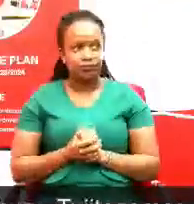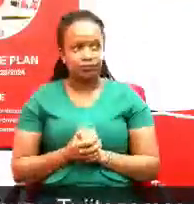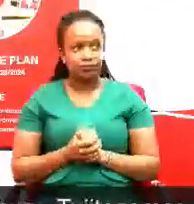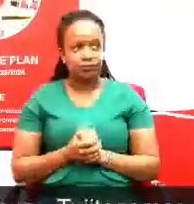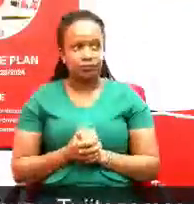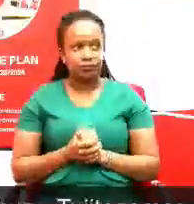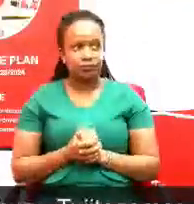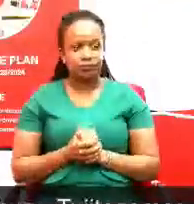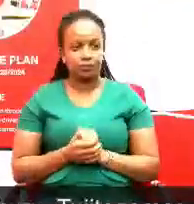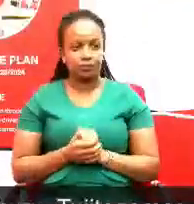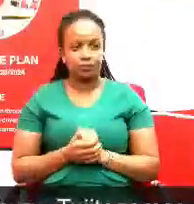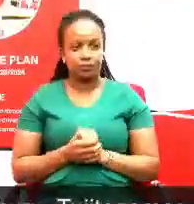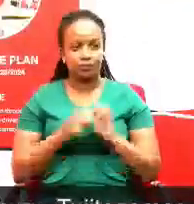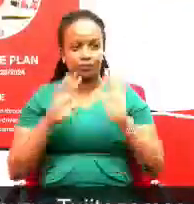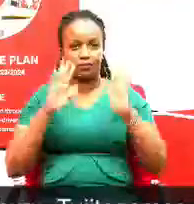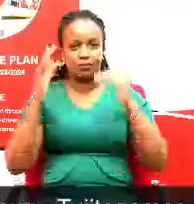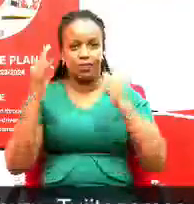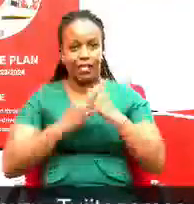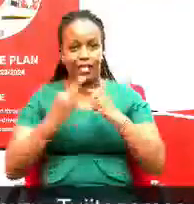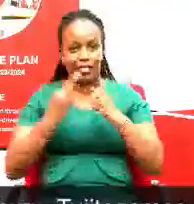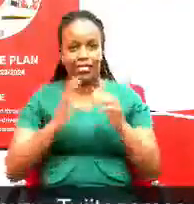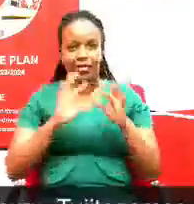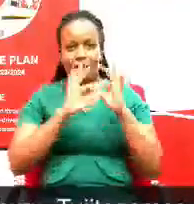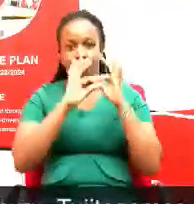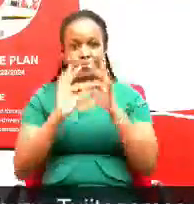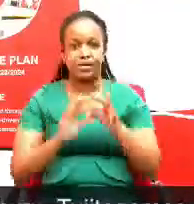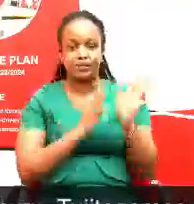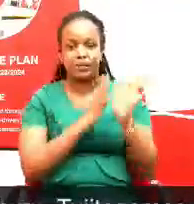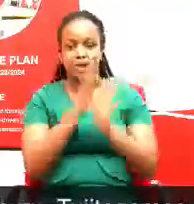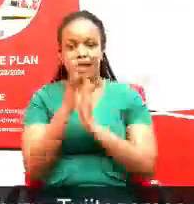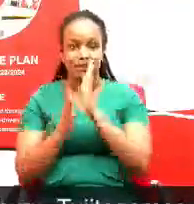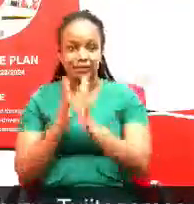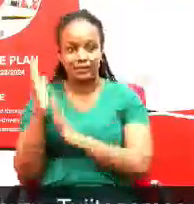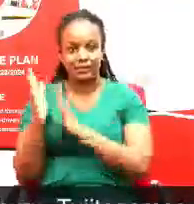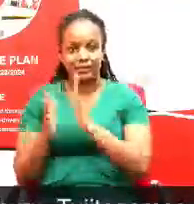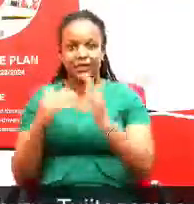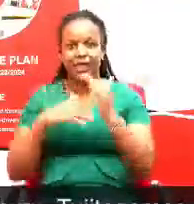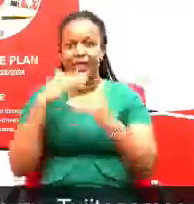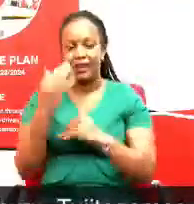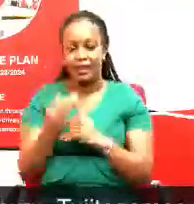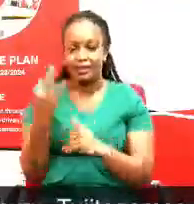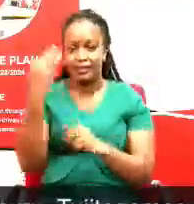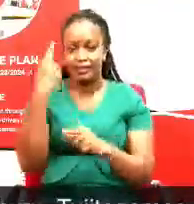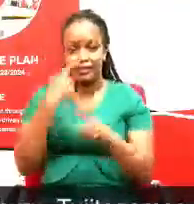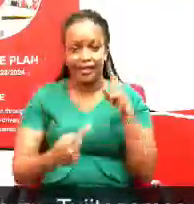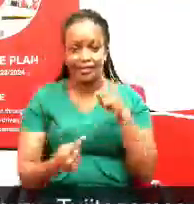KRA's 8th corporate plan for the next 3 years